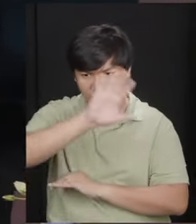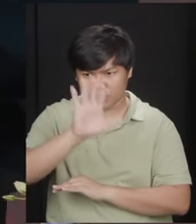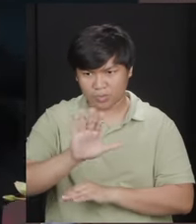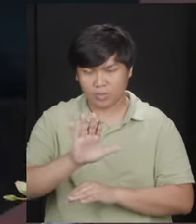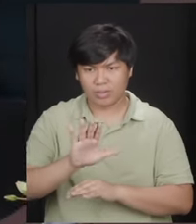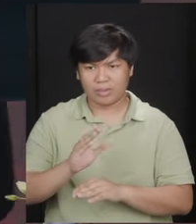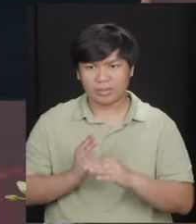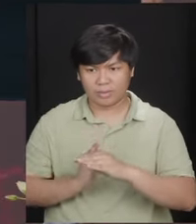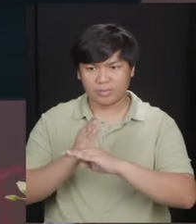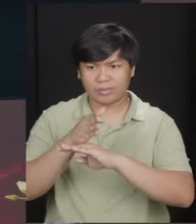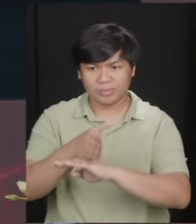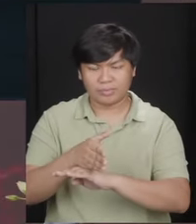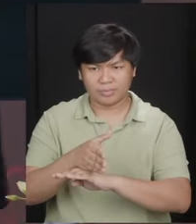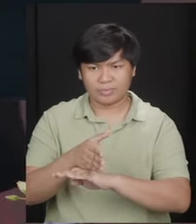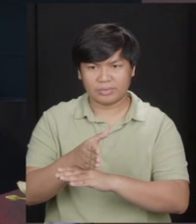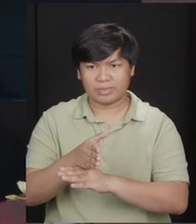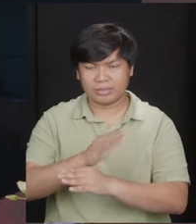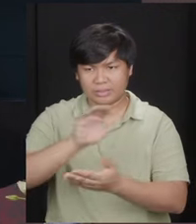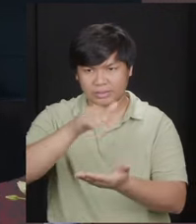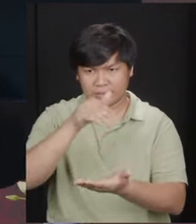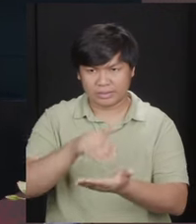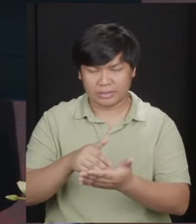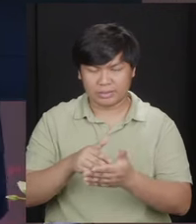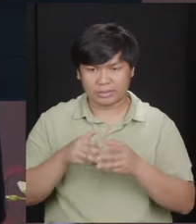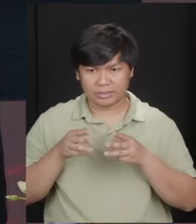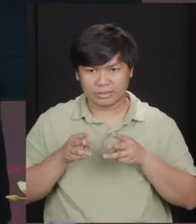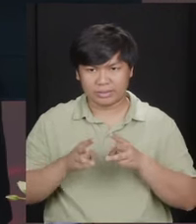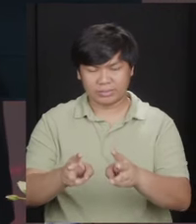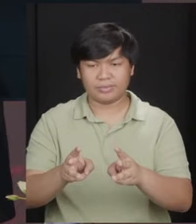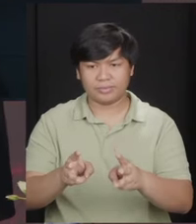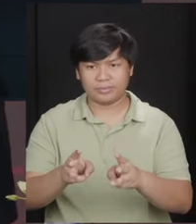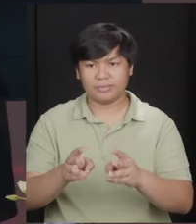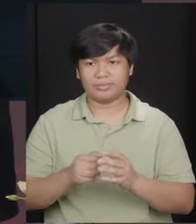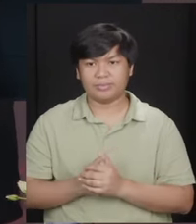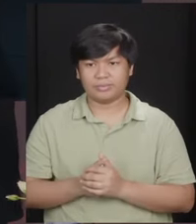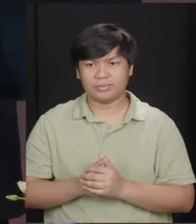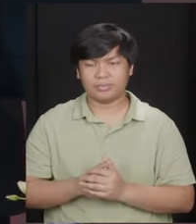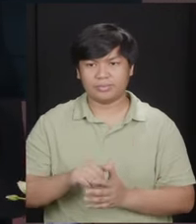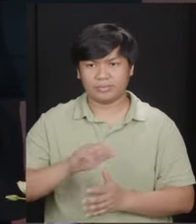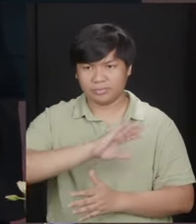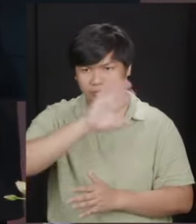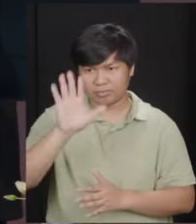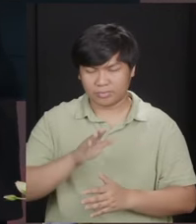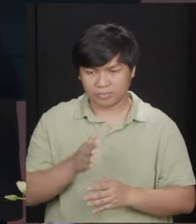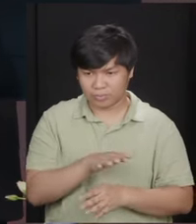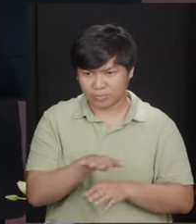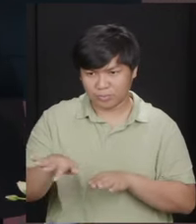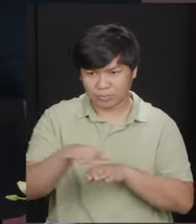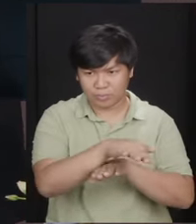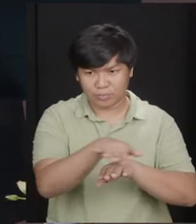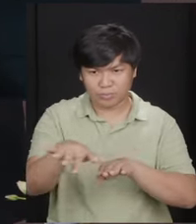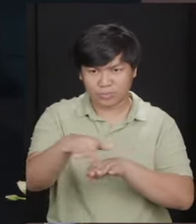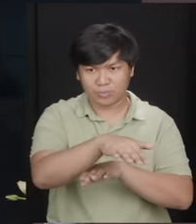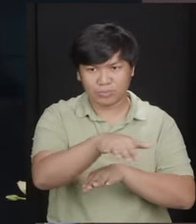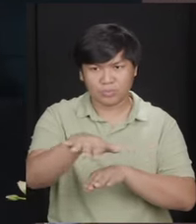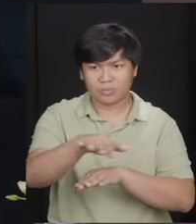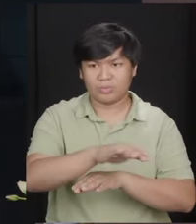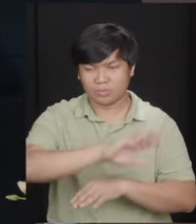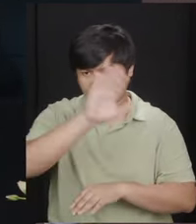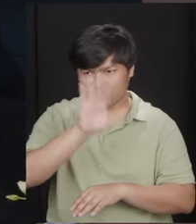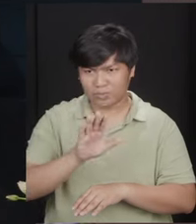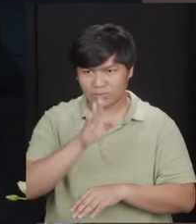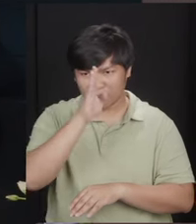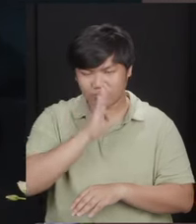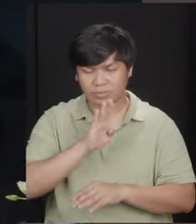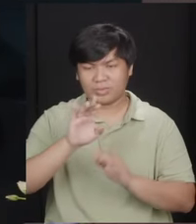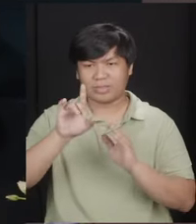cross the center line when there are two unbroken lines. Do not weave in and out. Do not break